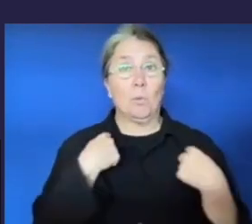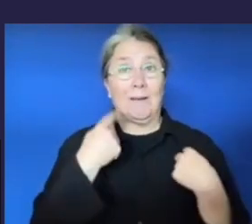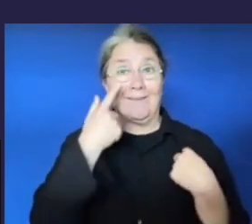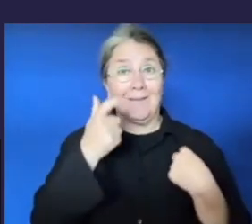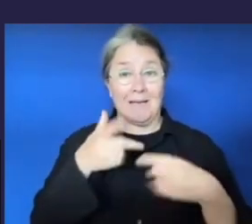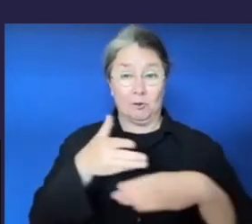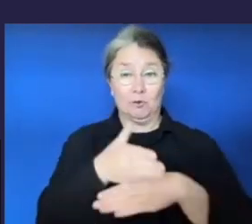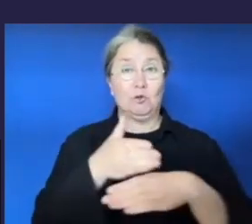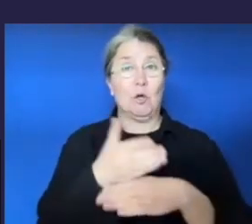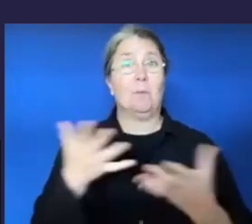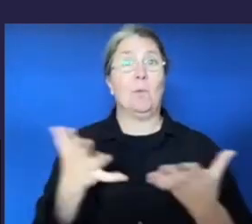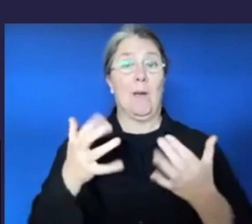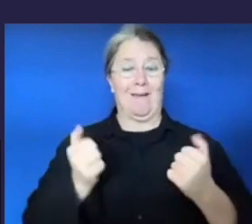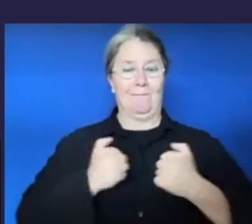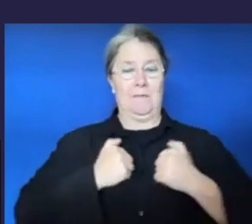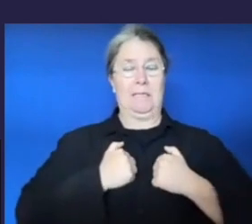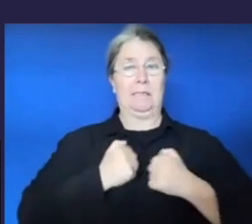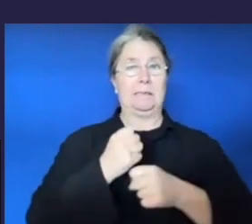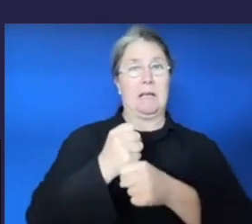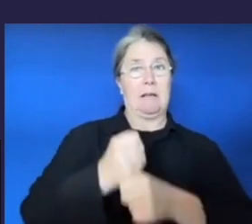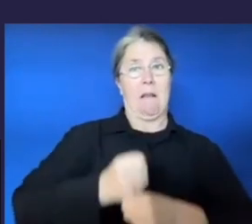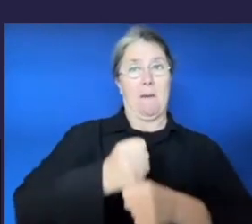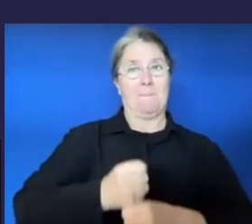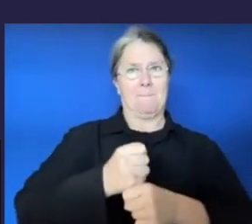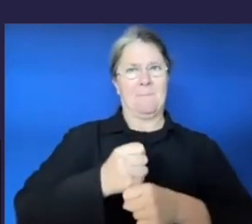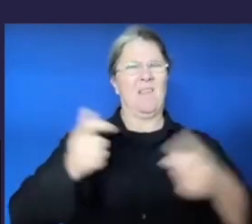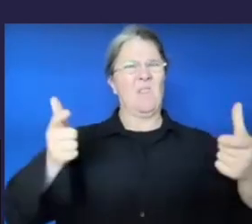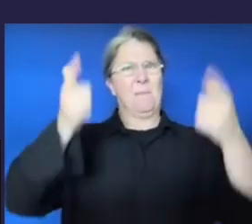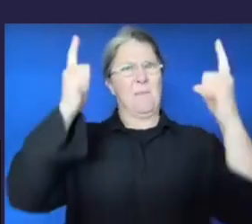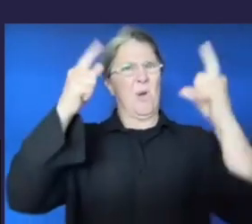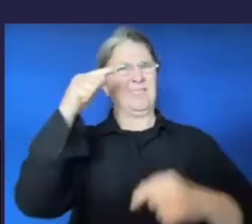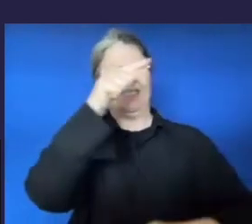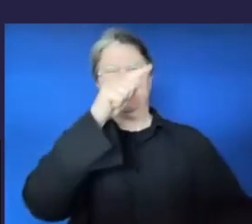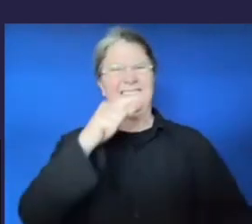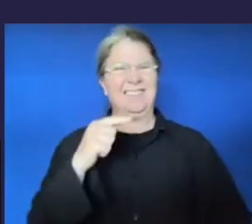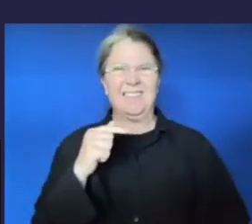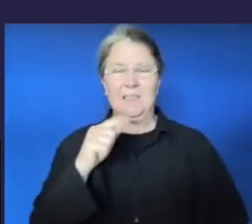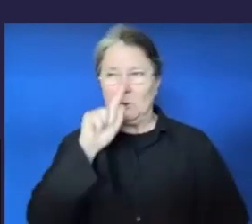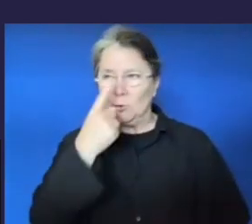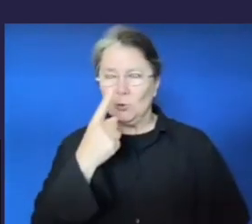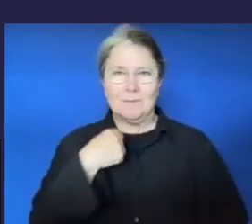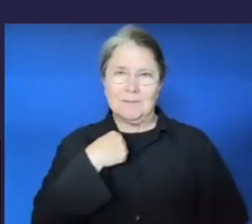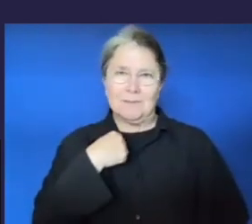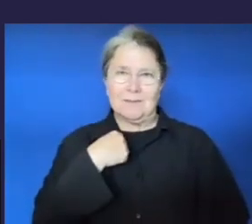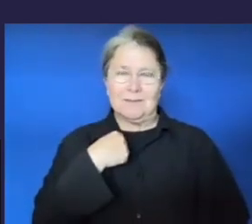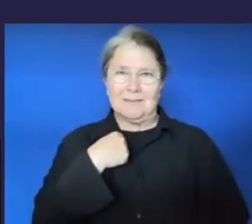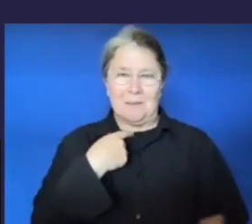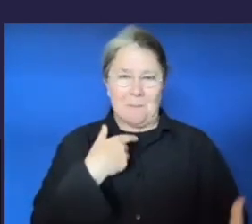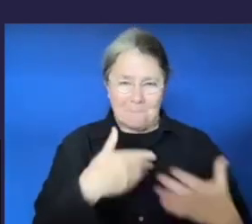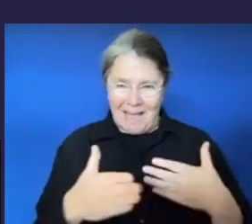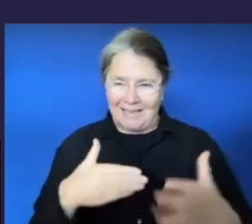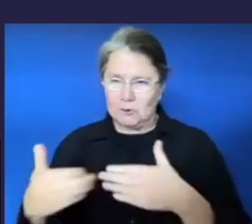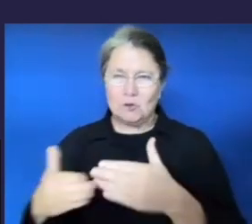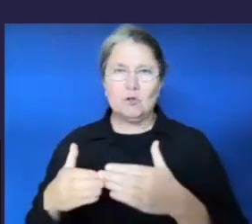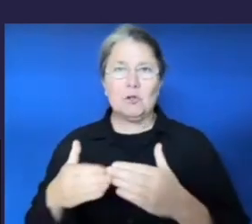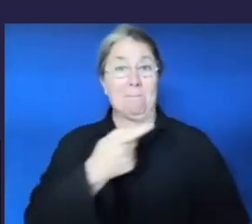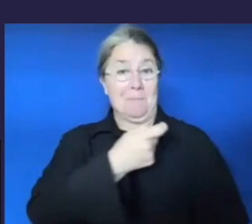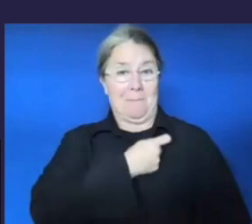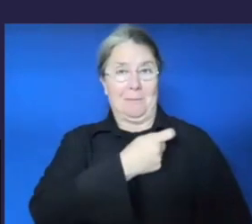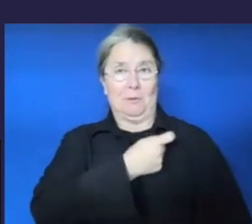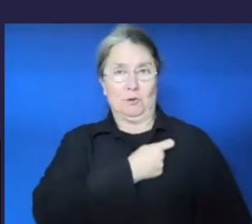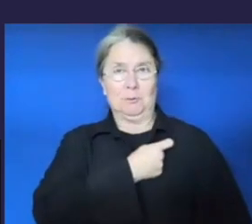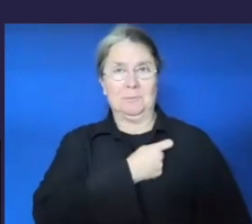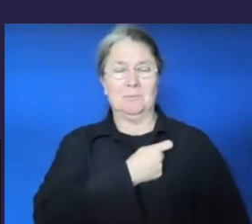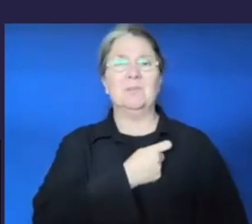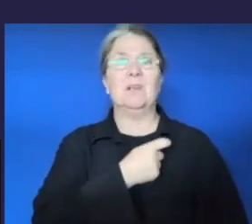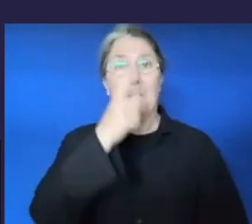club where the owner was having difficulty keeping up with membership renewals. People would come